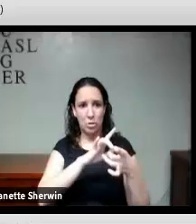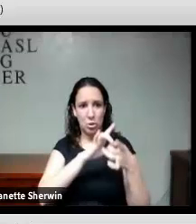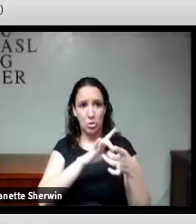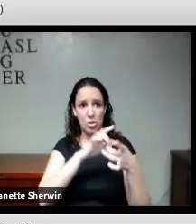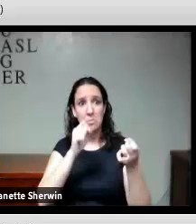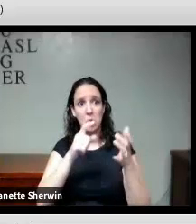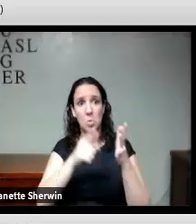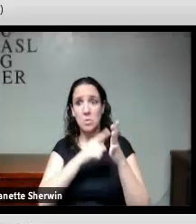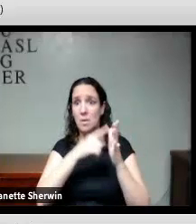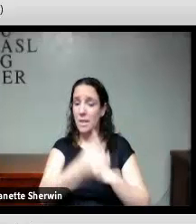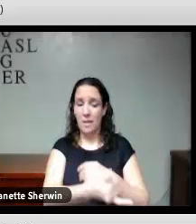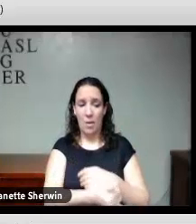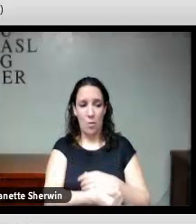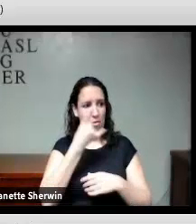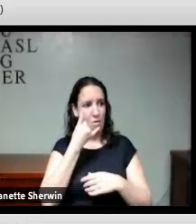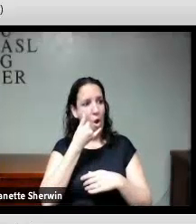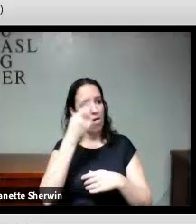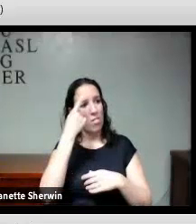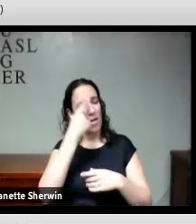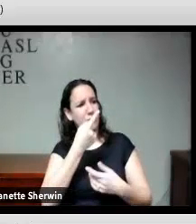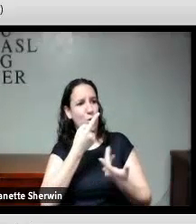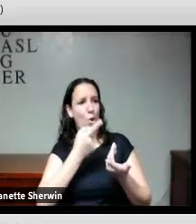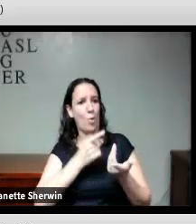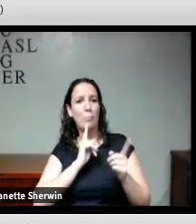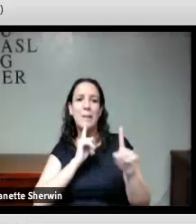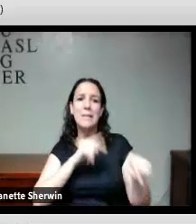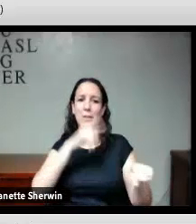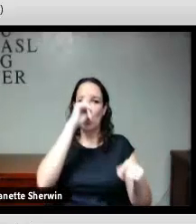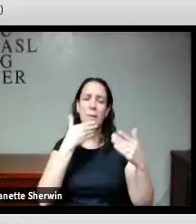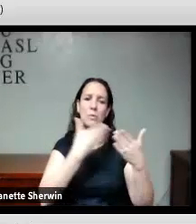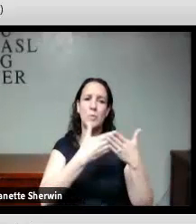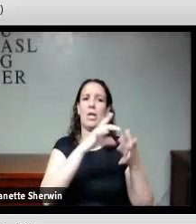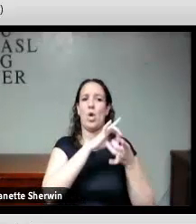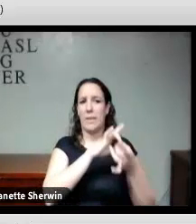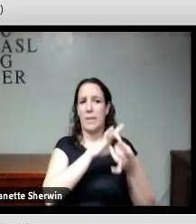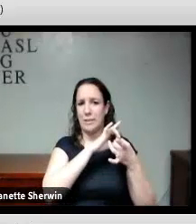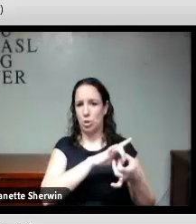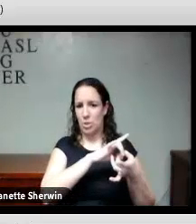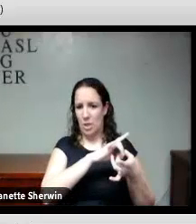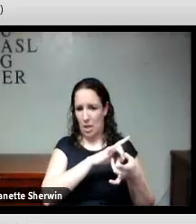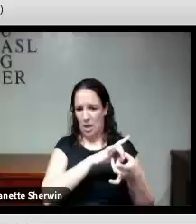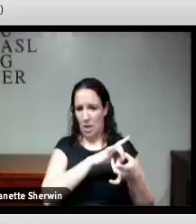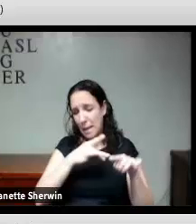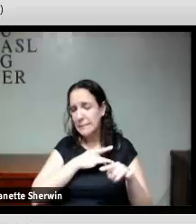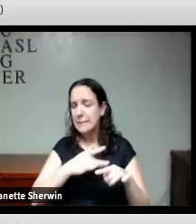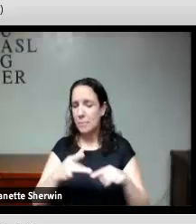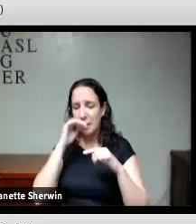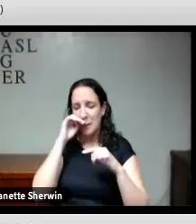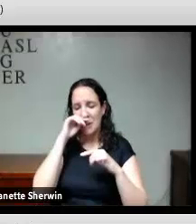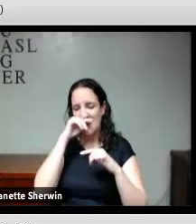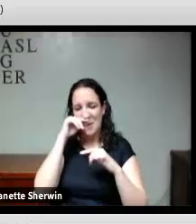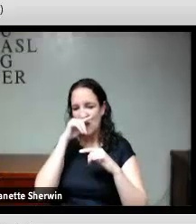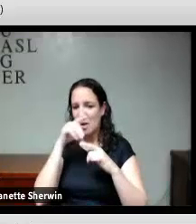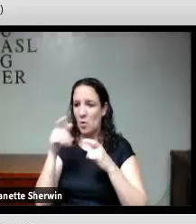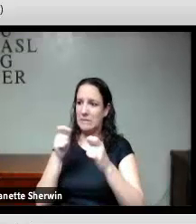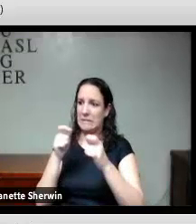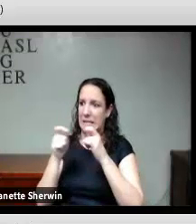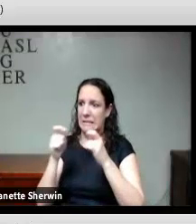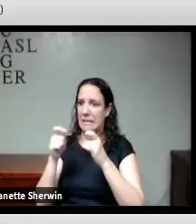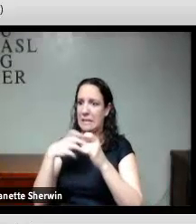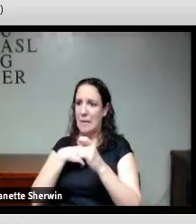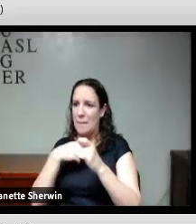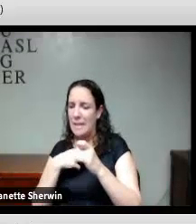department to place orders, and that was always a happy thing. But most of the time it was handling the problems, handling the anger, handling the complaints.